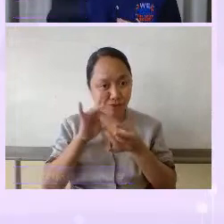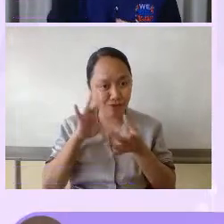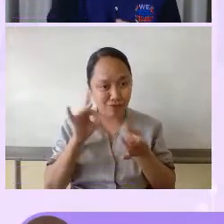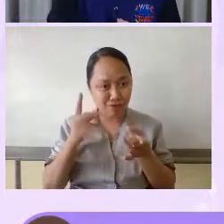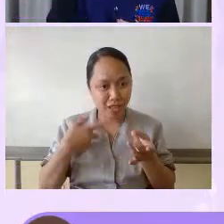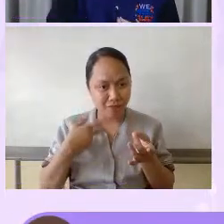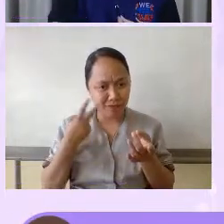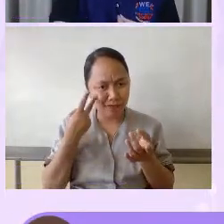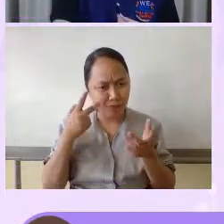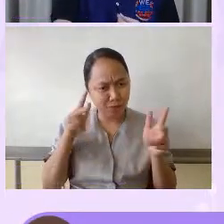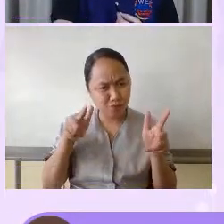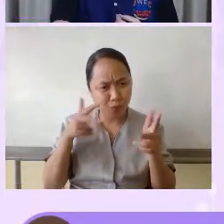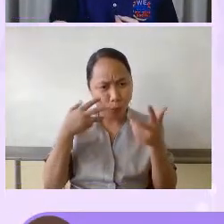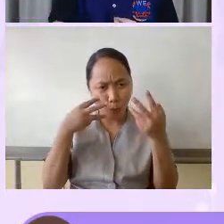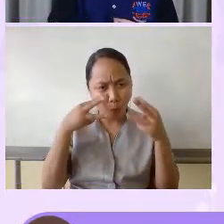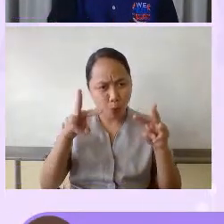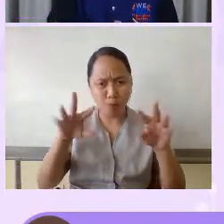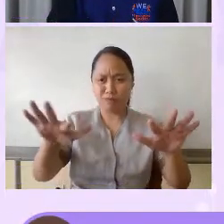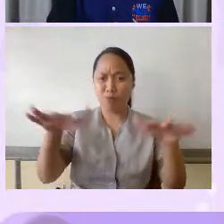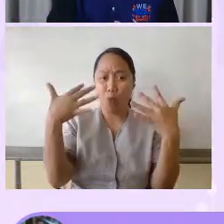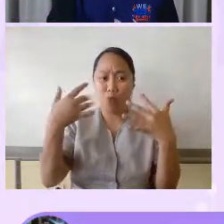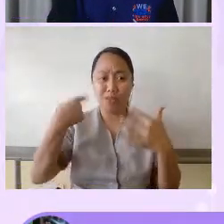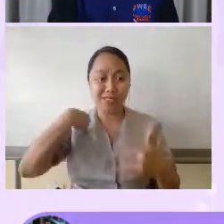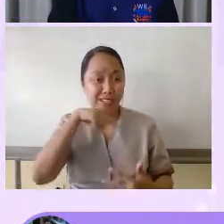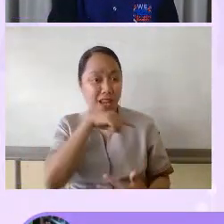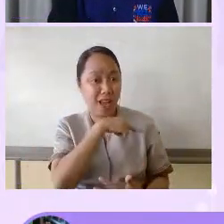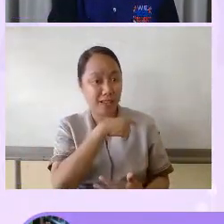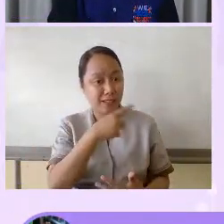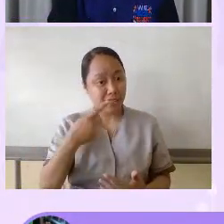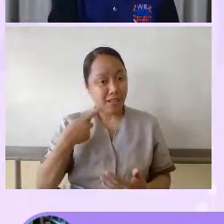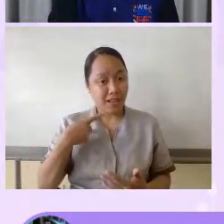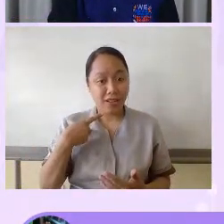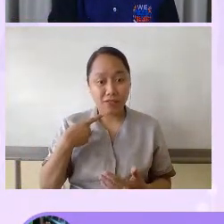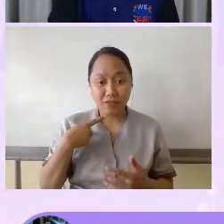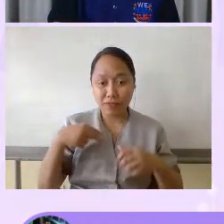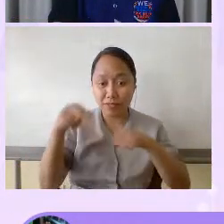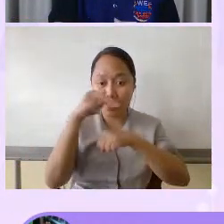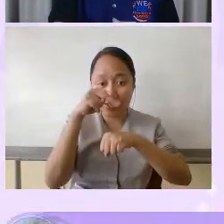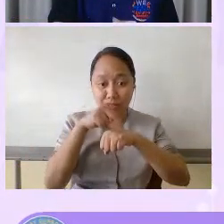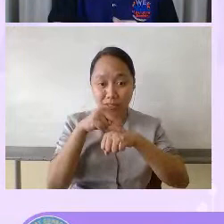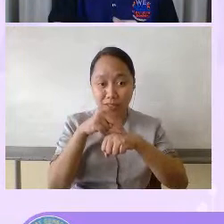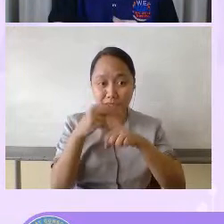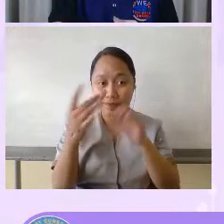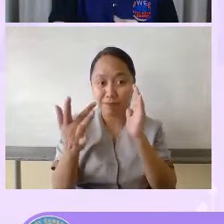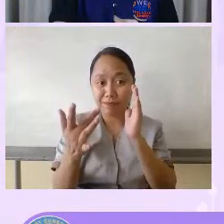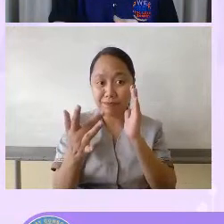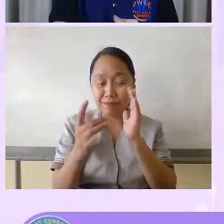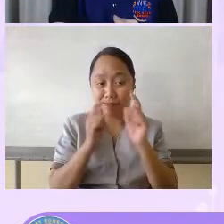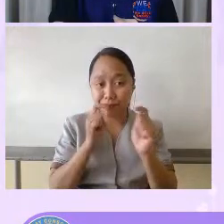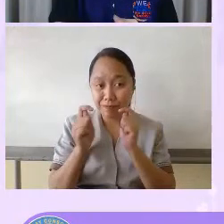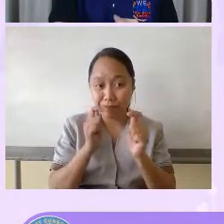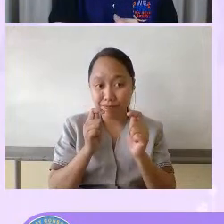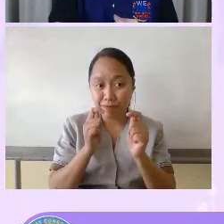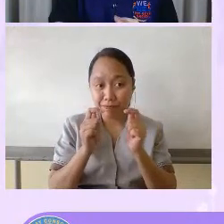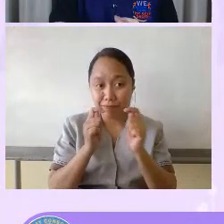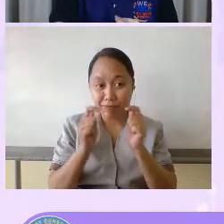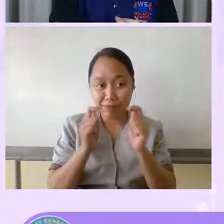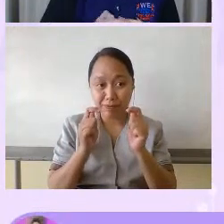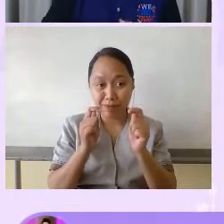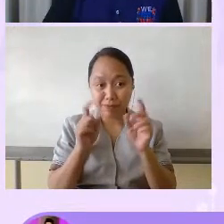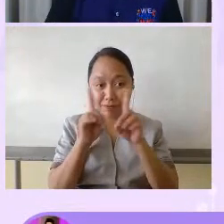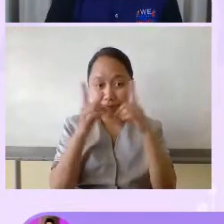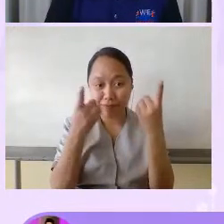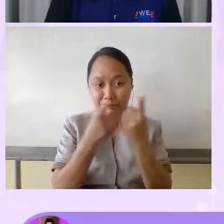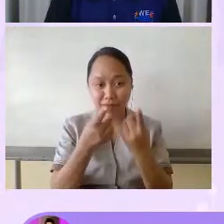viewers mula, nakita ko kanina, sa National Telecommunications Commission. Mayroon din po tayong viewers from